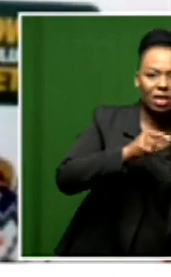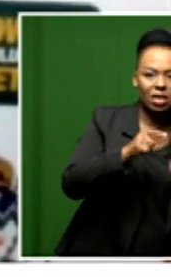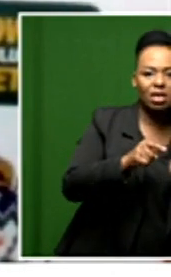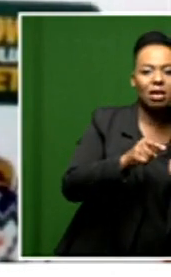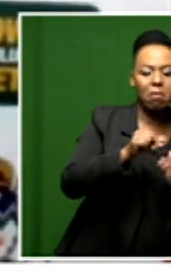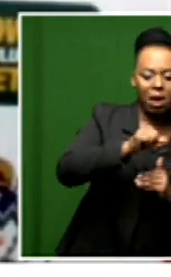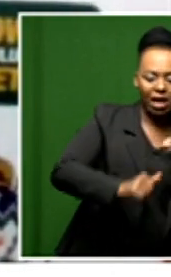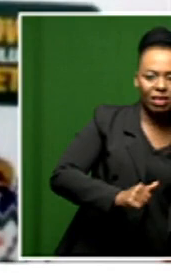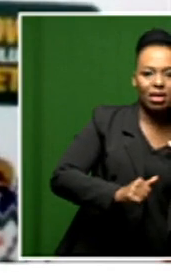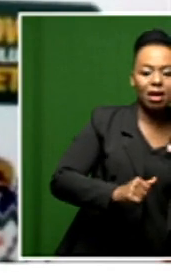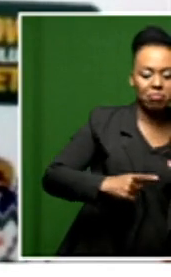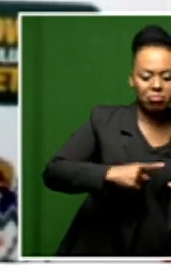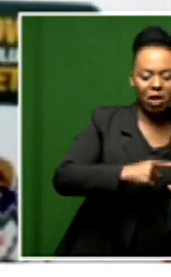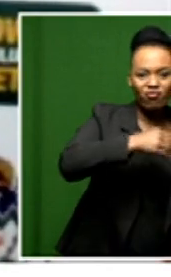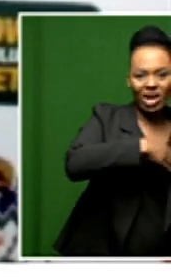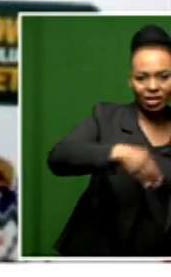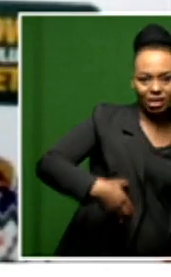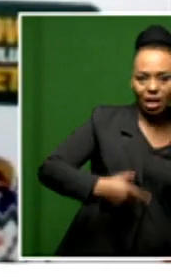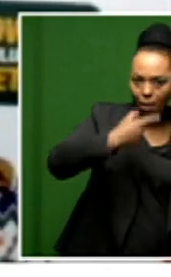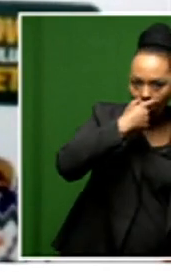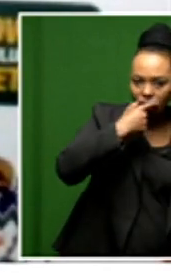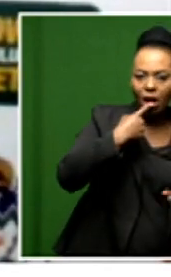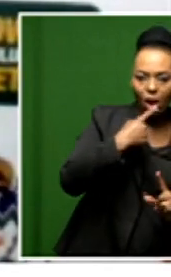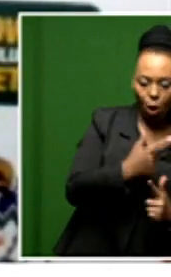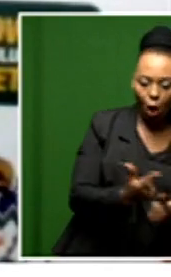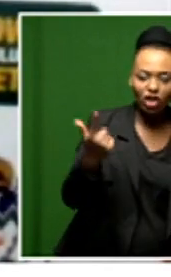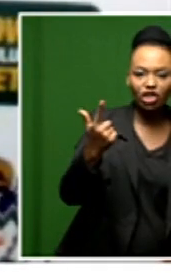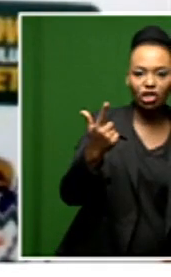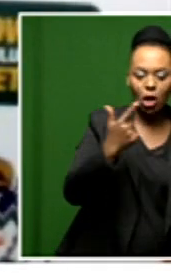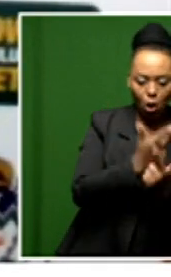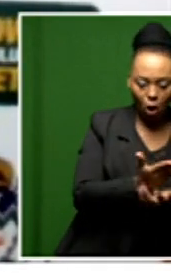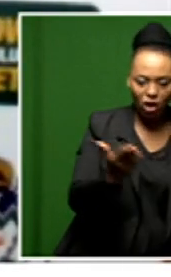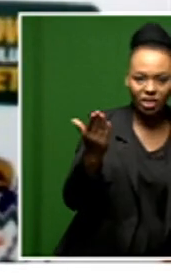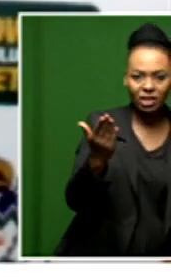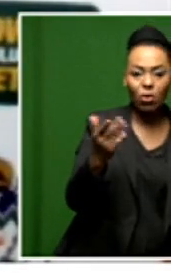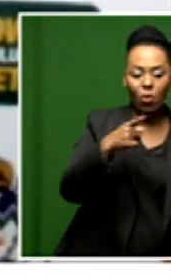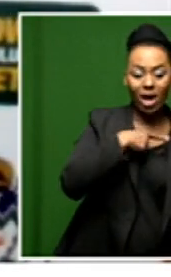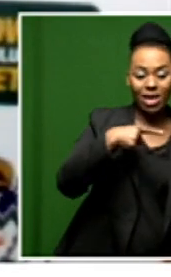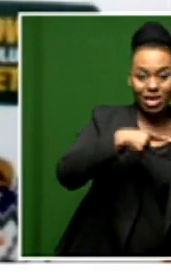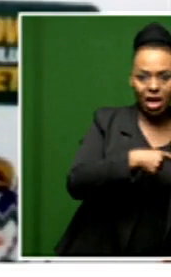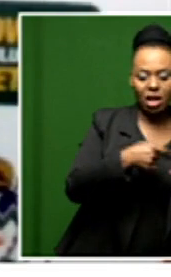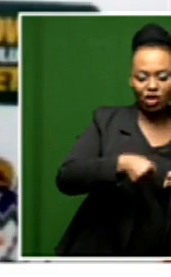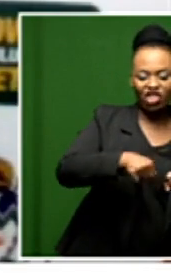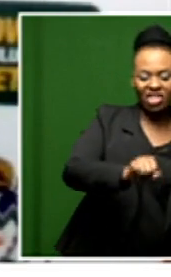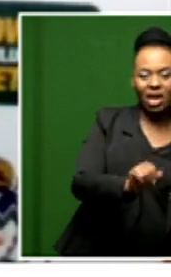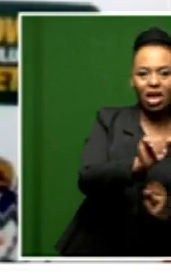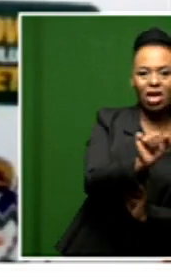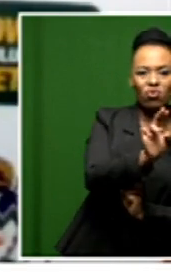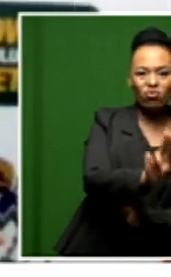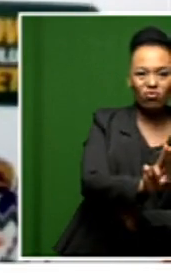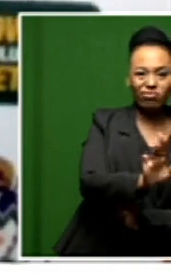launched in his capacity as the chair of the AU at that time,